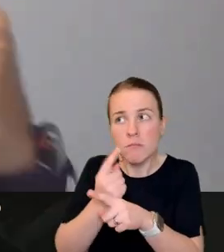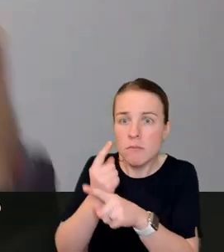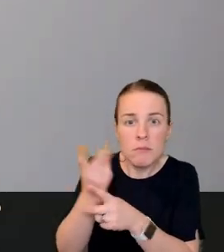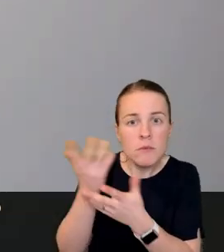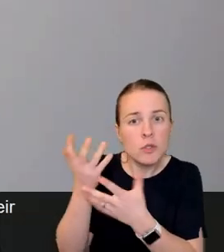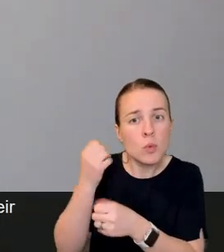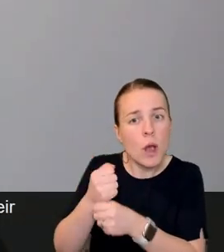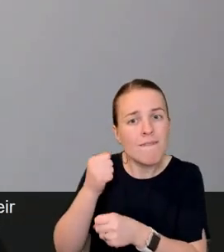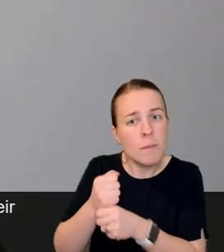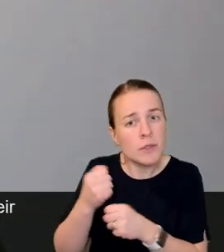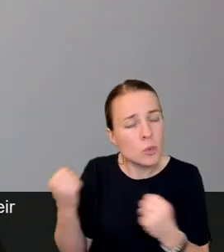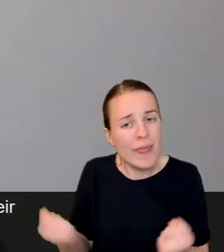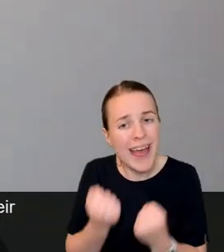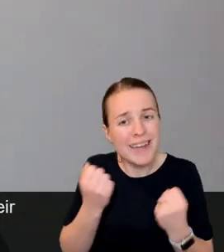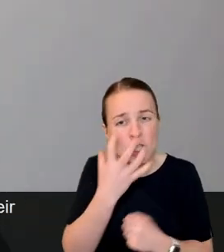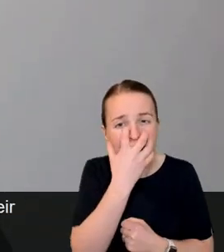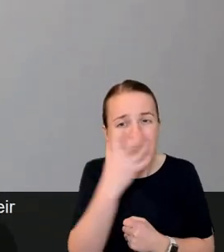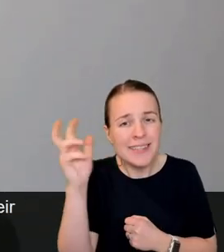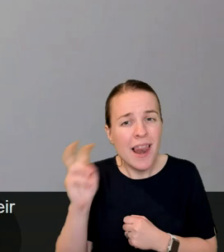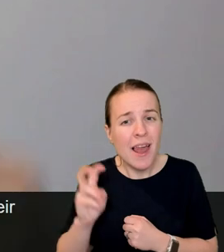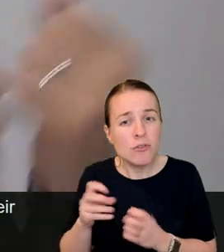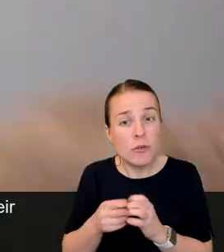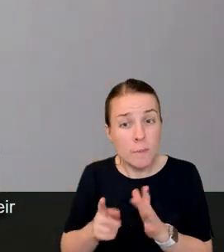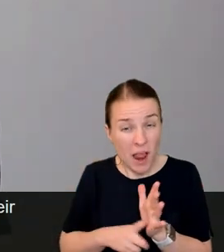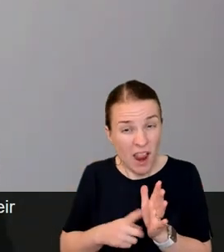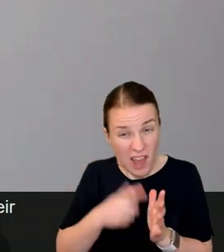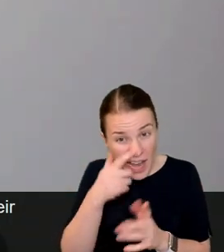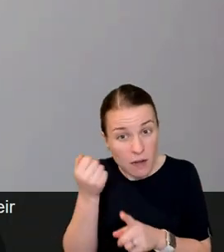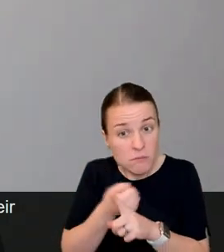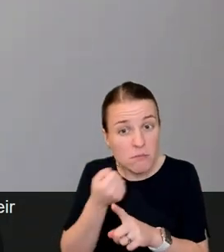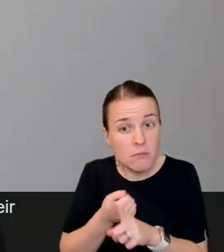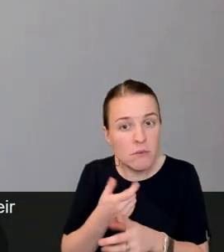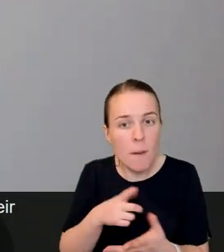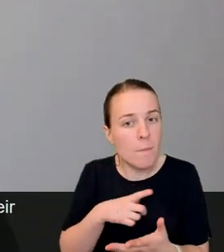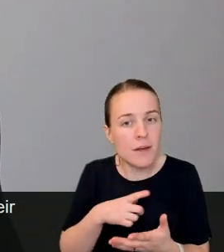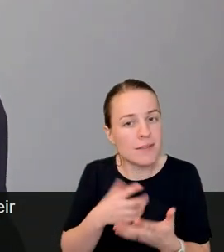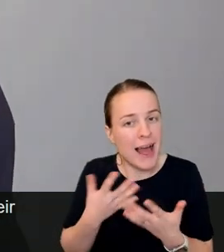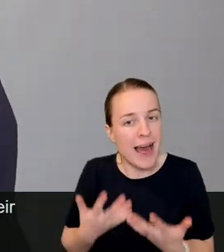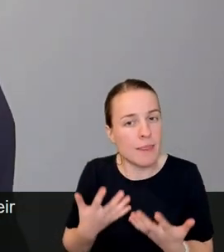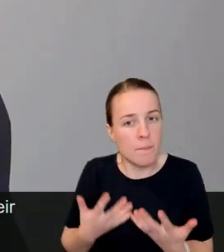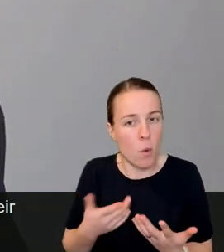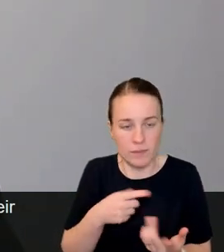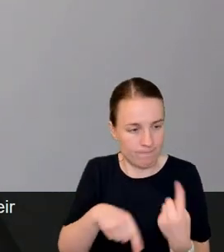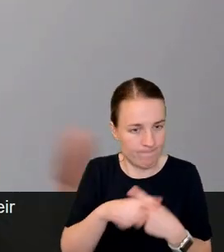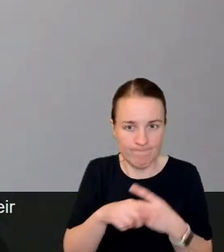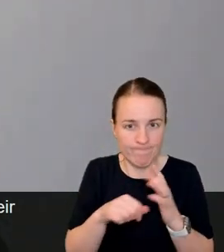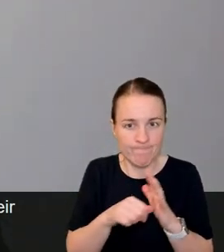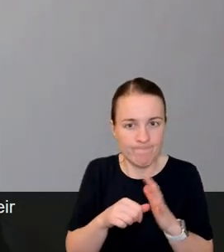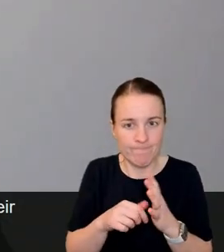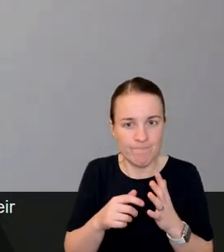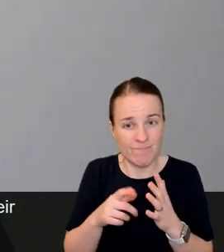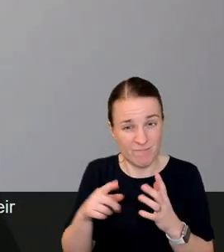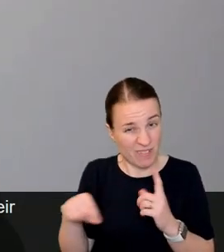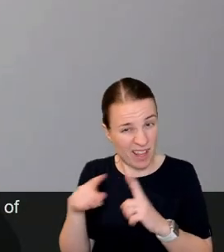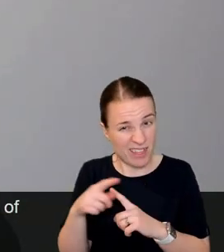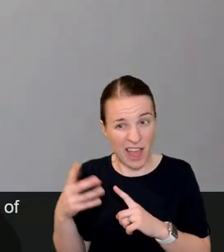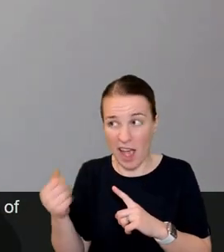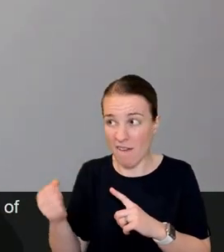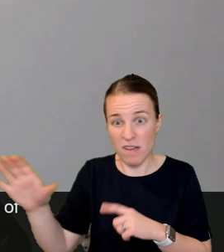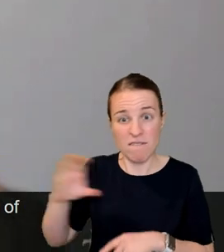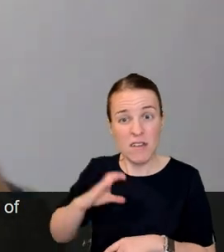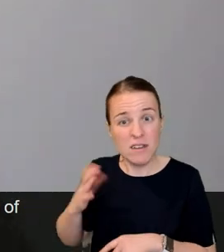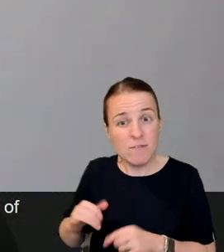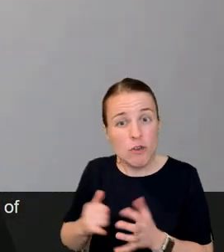up hugely as a consequence of them being in the pockets of the likes of Shell by cutting VAT and